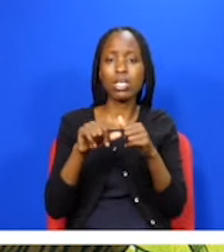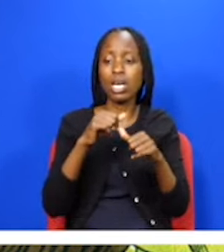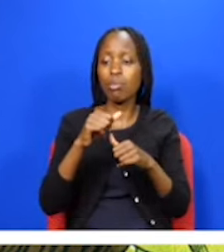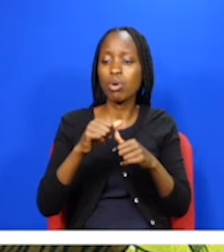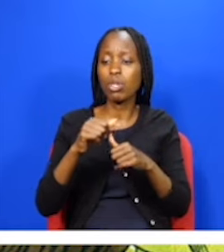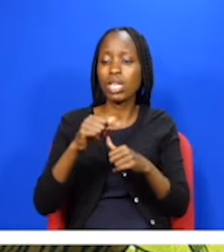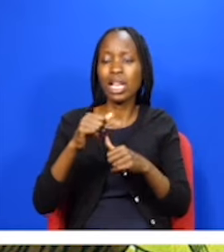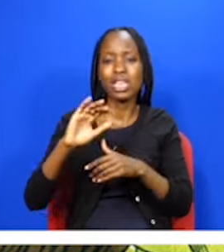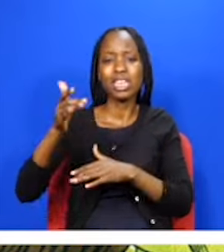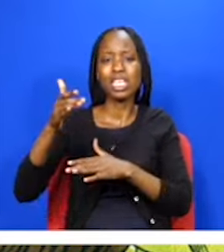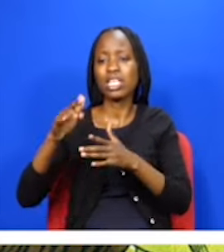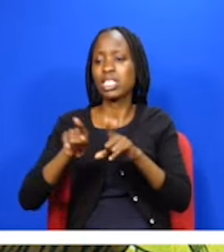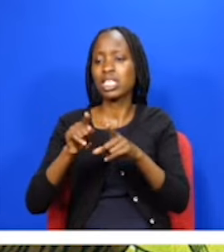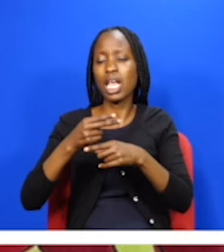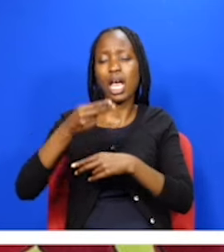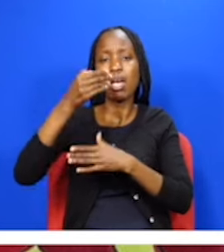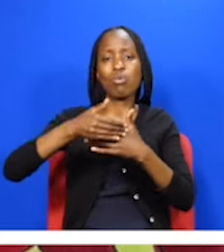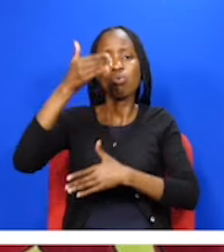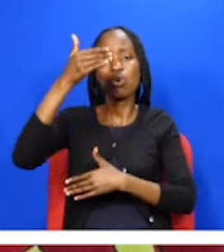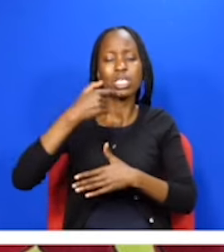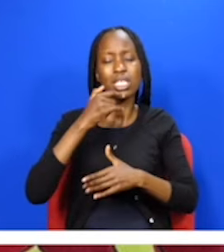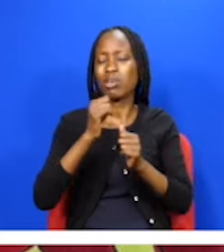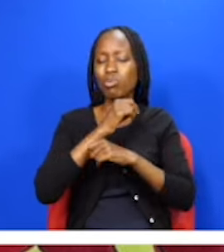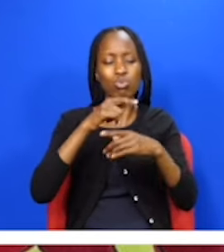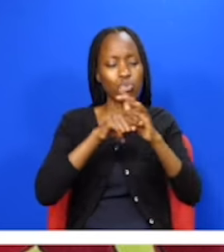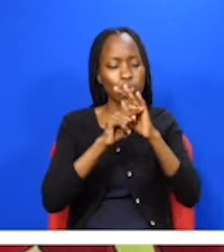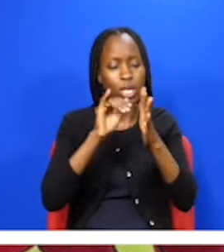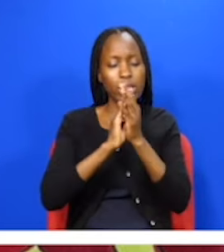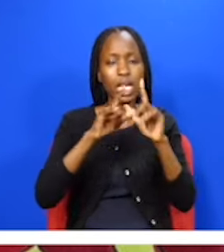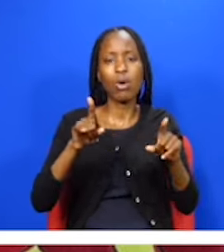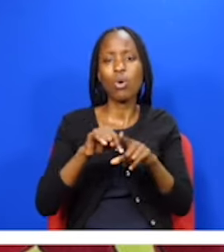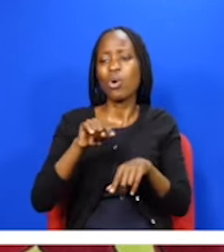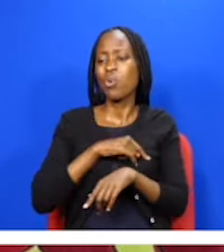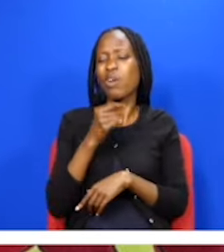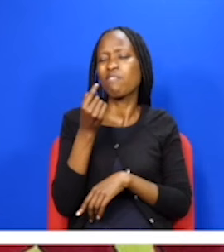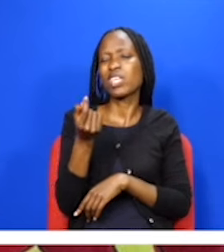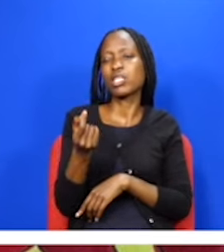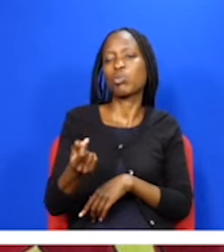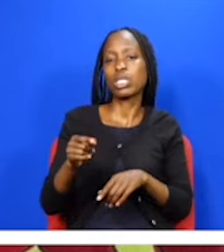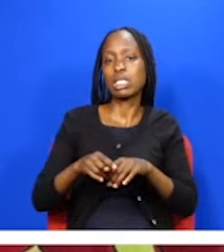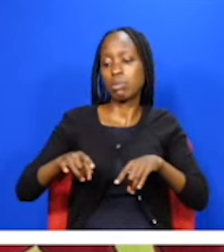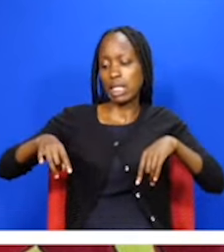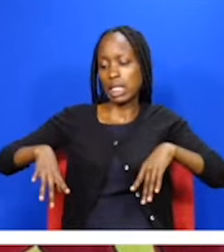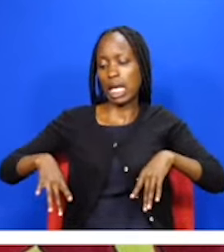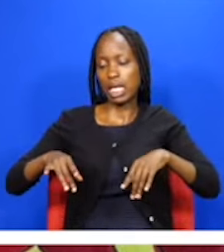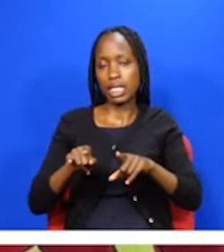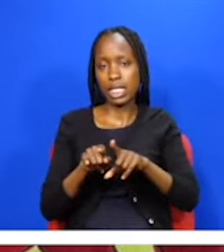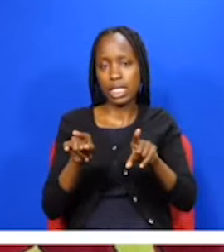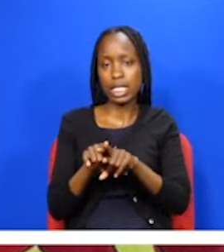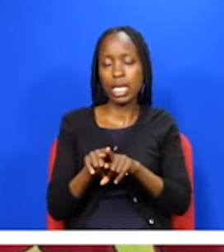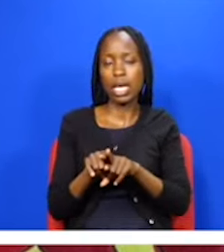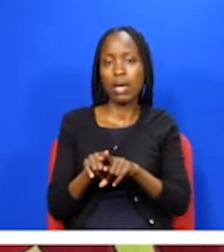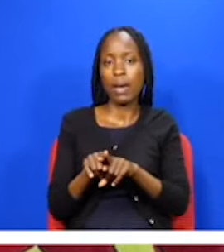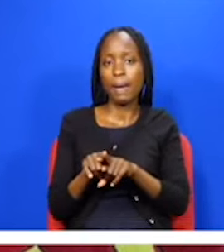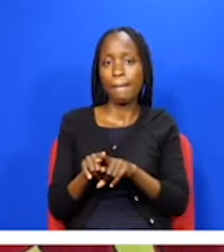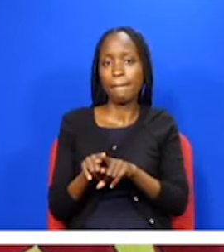around them. "We cannot go to this land," they said. "We are just like grasshoppers in their own sight, and also in the sight